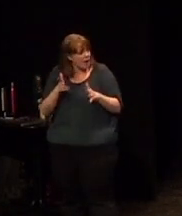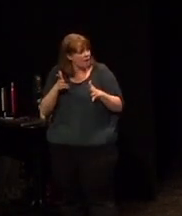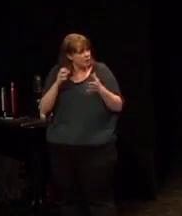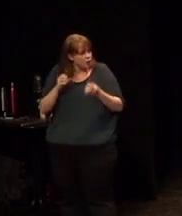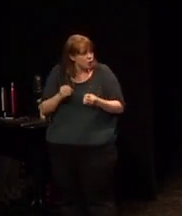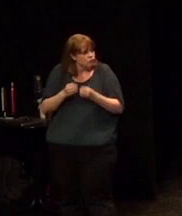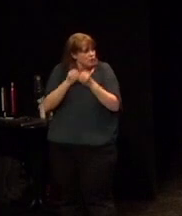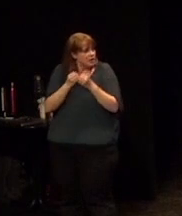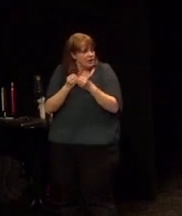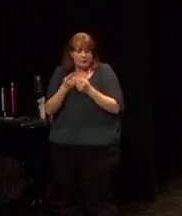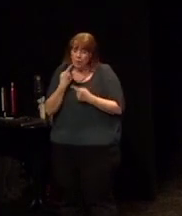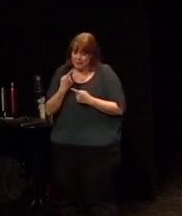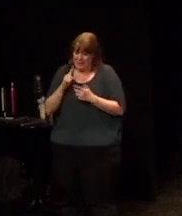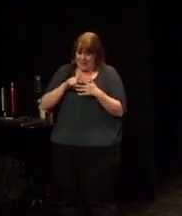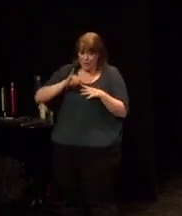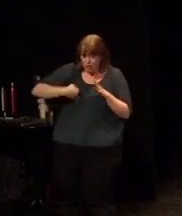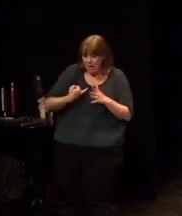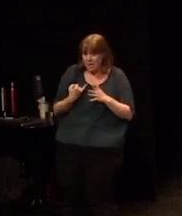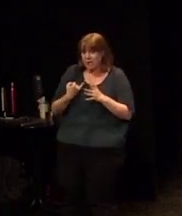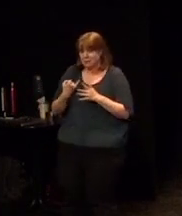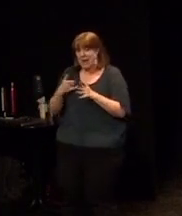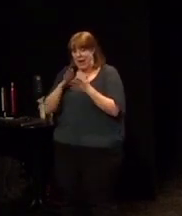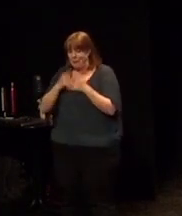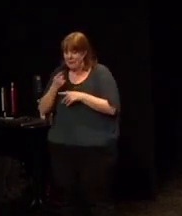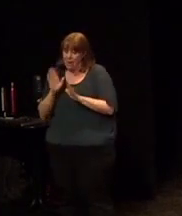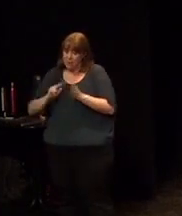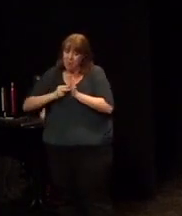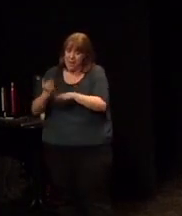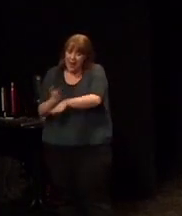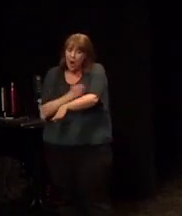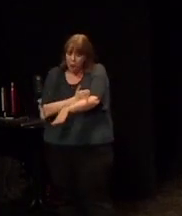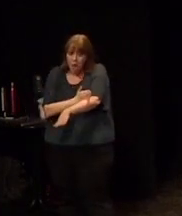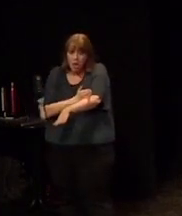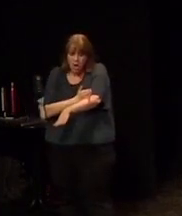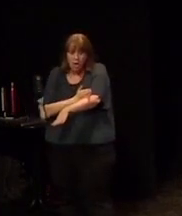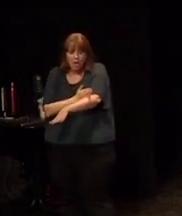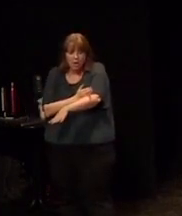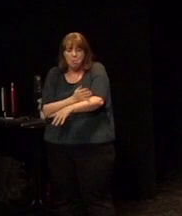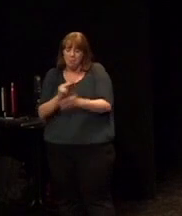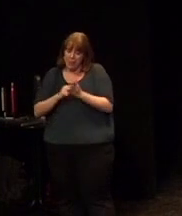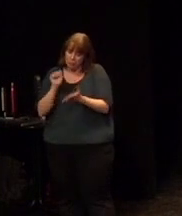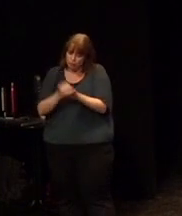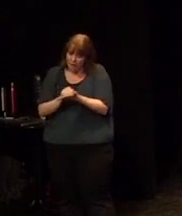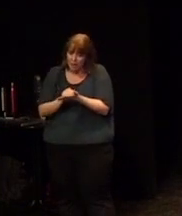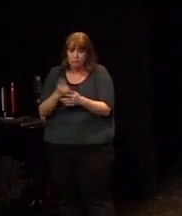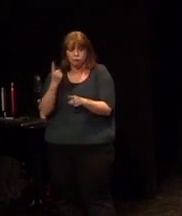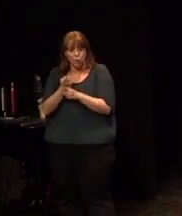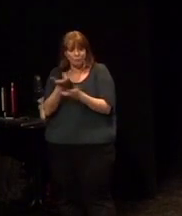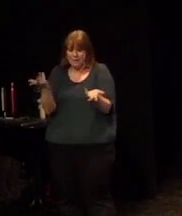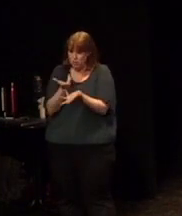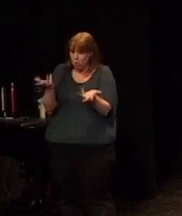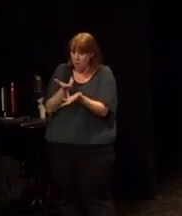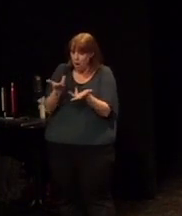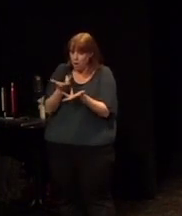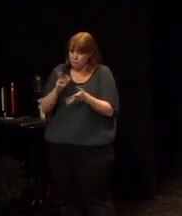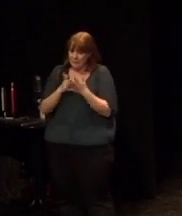that EJ and Amy have done is plan early. Make sure you plan right. Talk to each other.